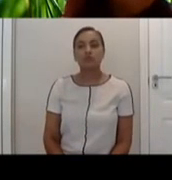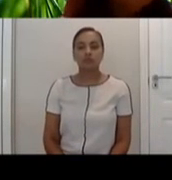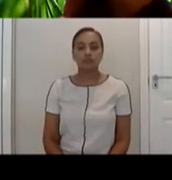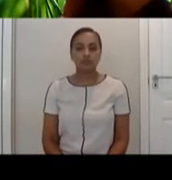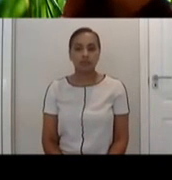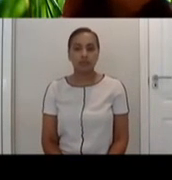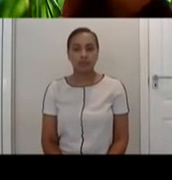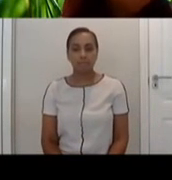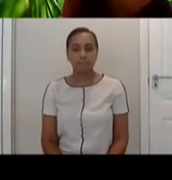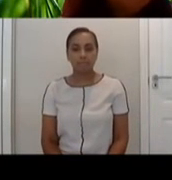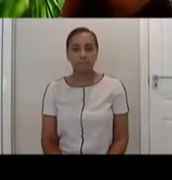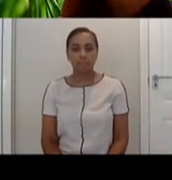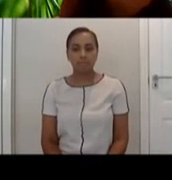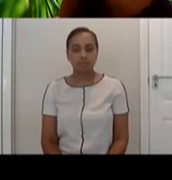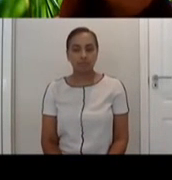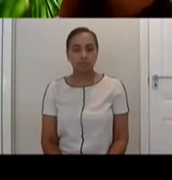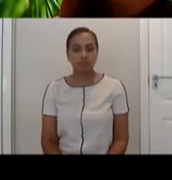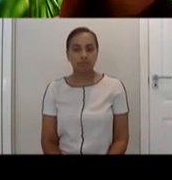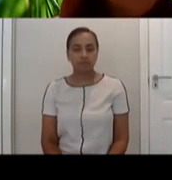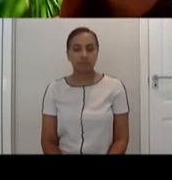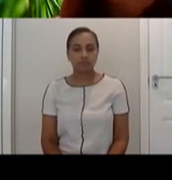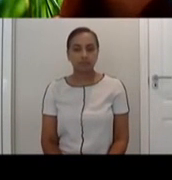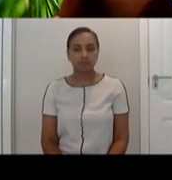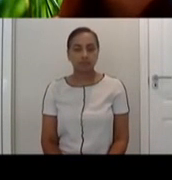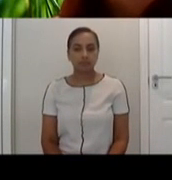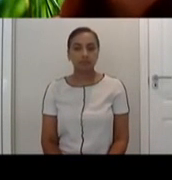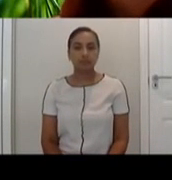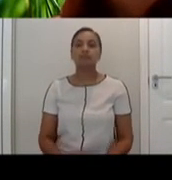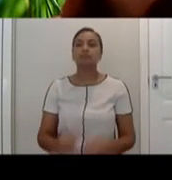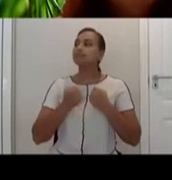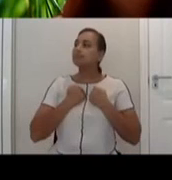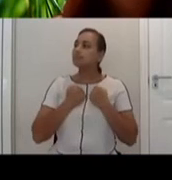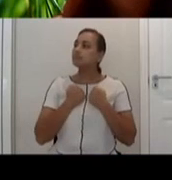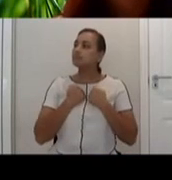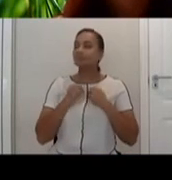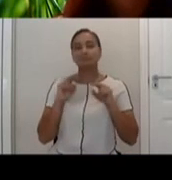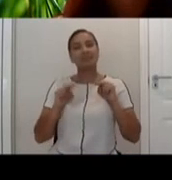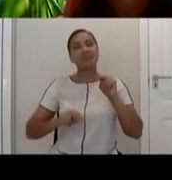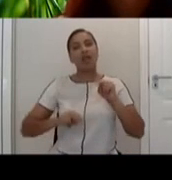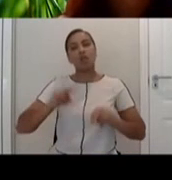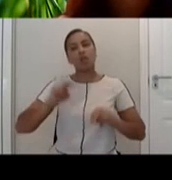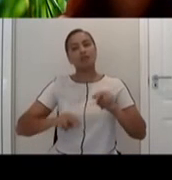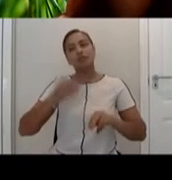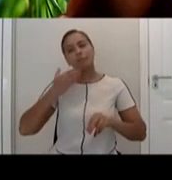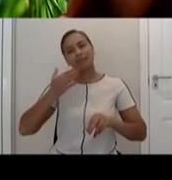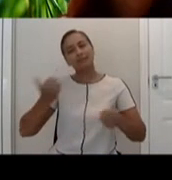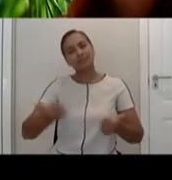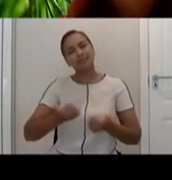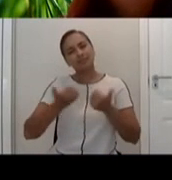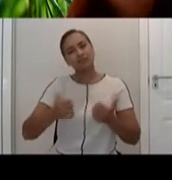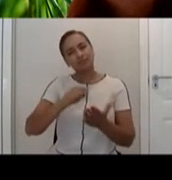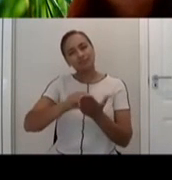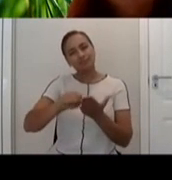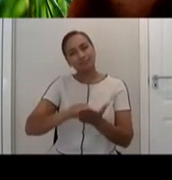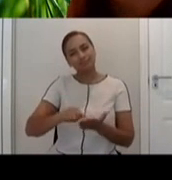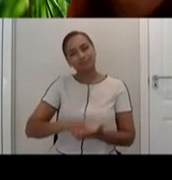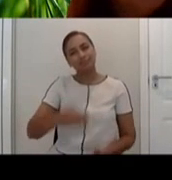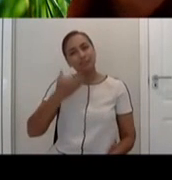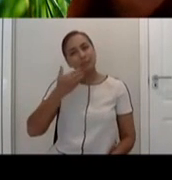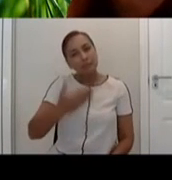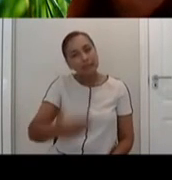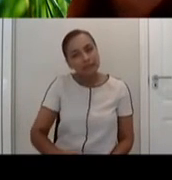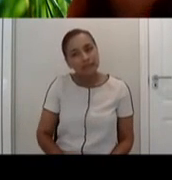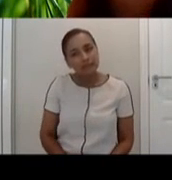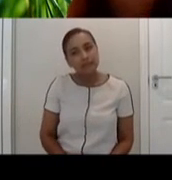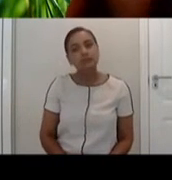And I also want to flag again, as we always do, our evaluation. So do please complete the evaluation. So we do take those notes